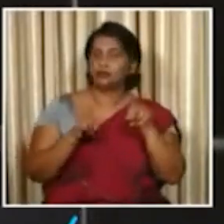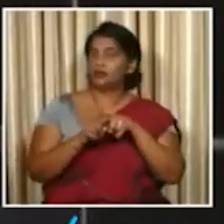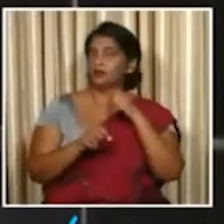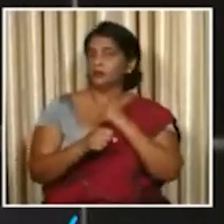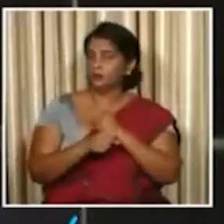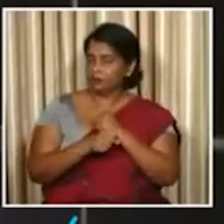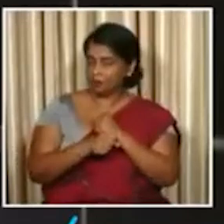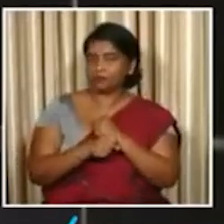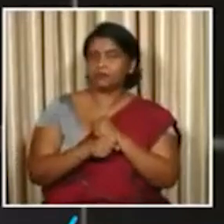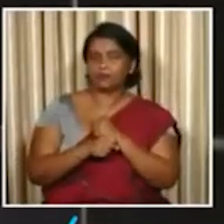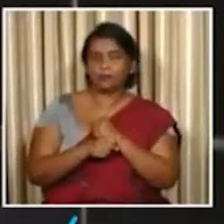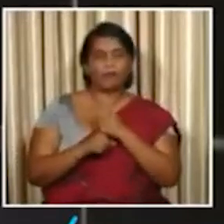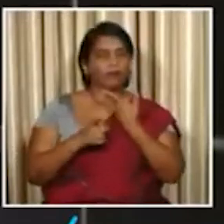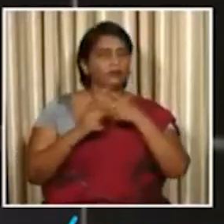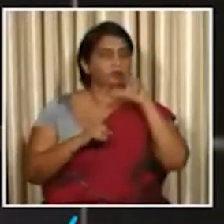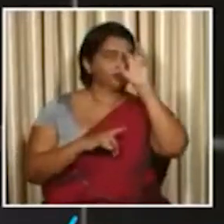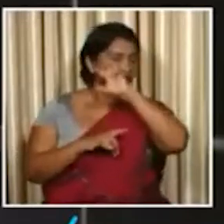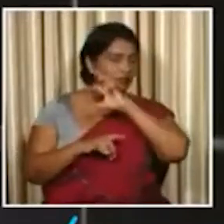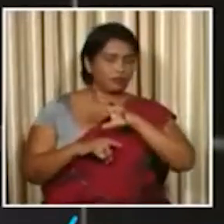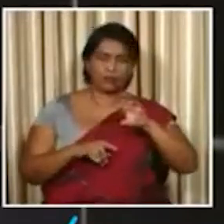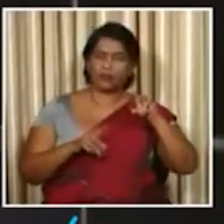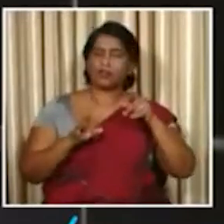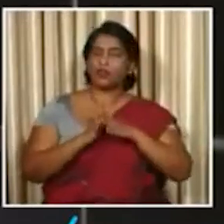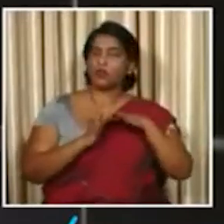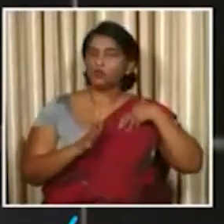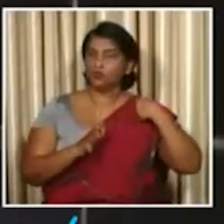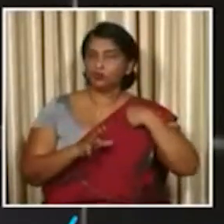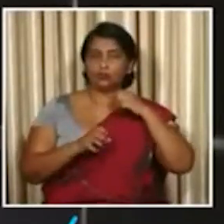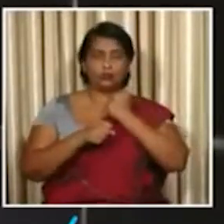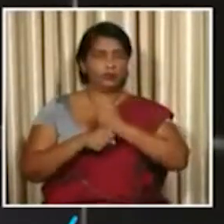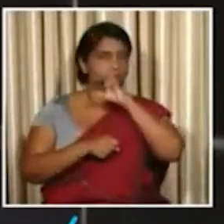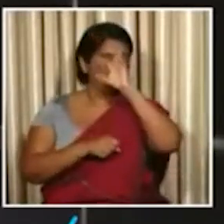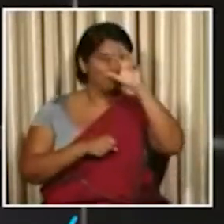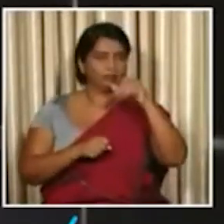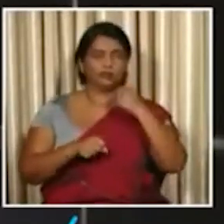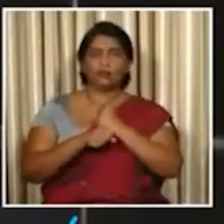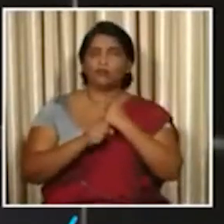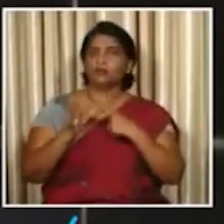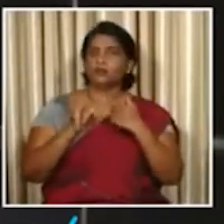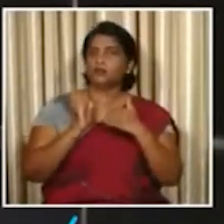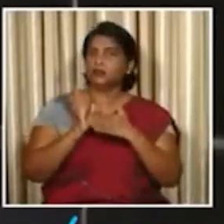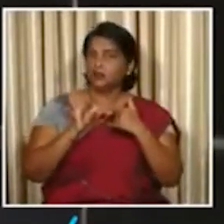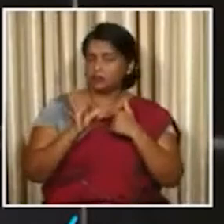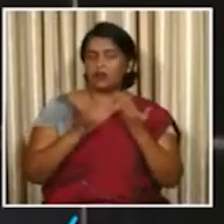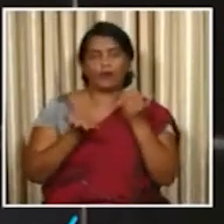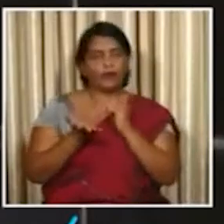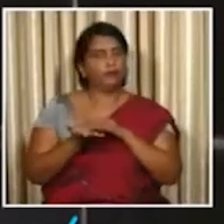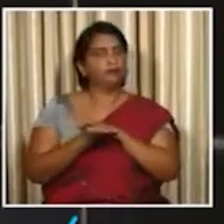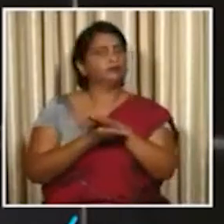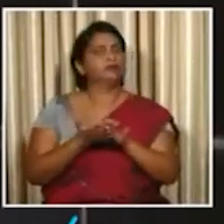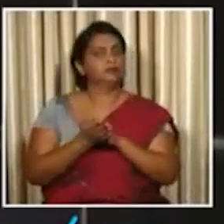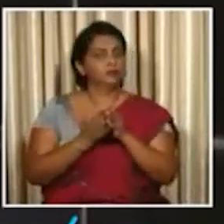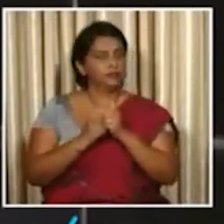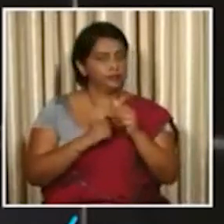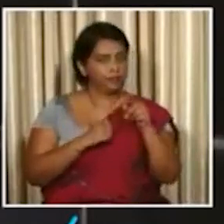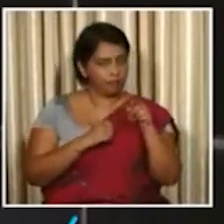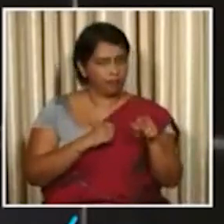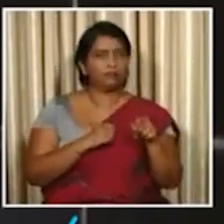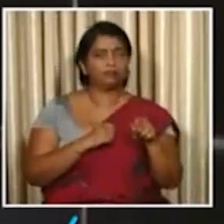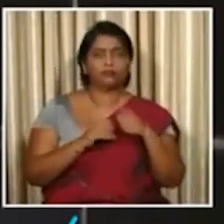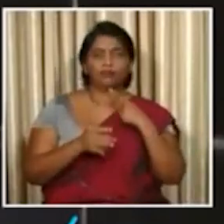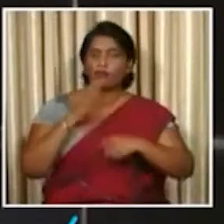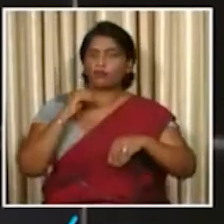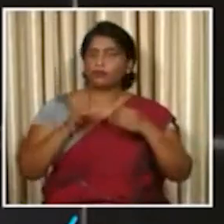statement to offer an alternative plan for reconstruction of Gaza and restoration of political authority, demonstrating their